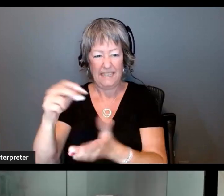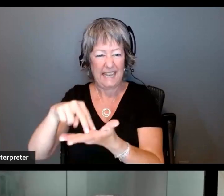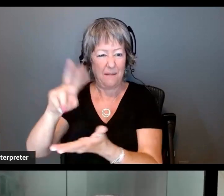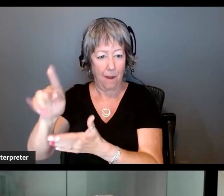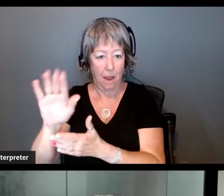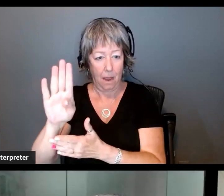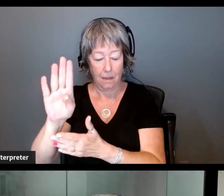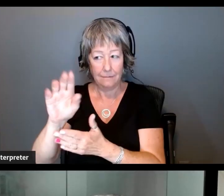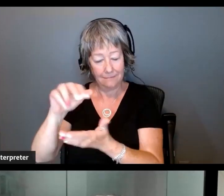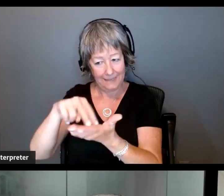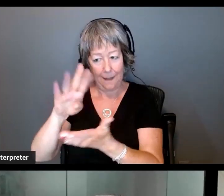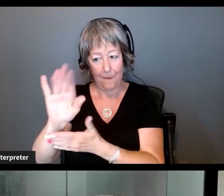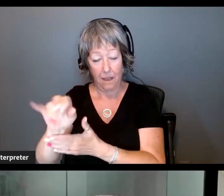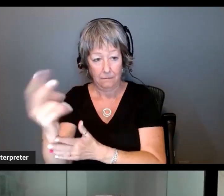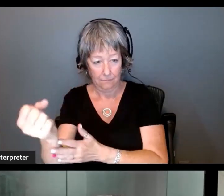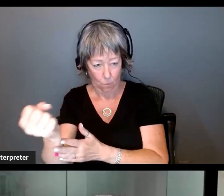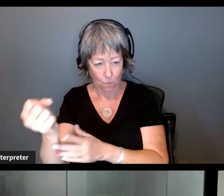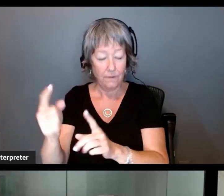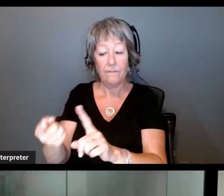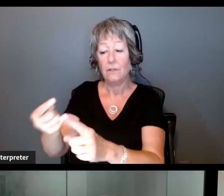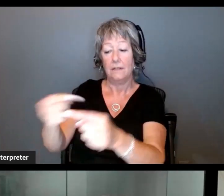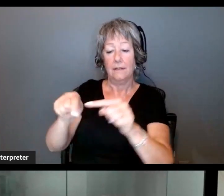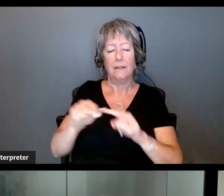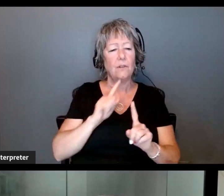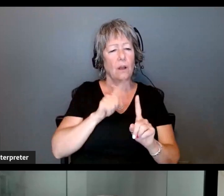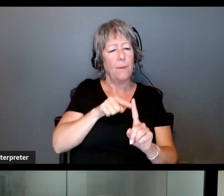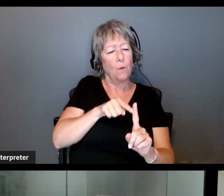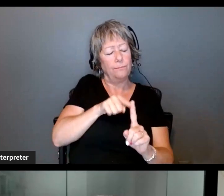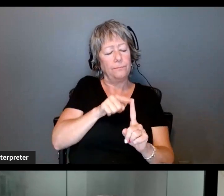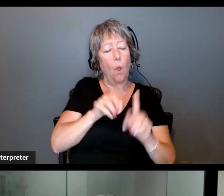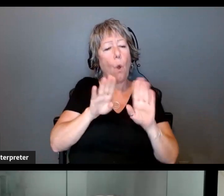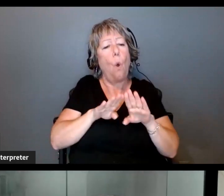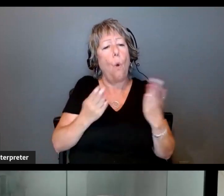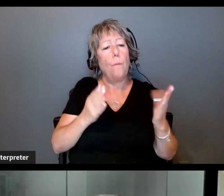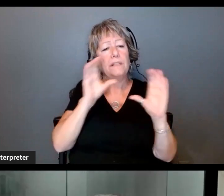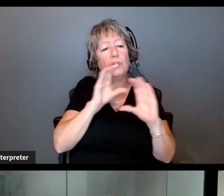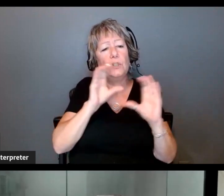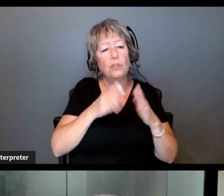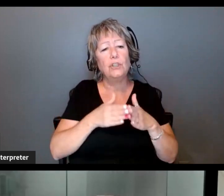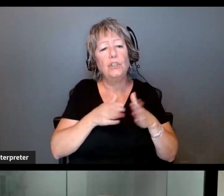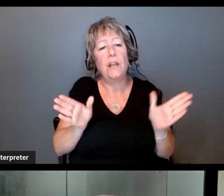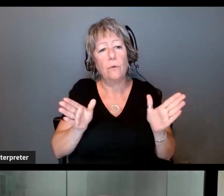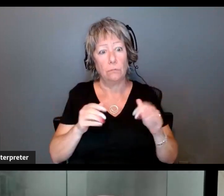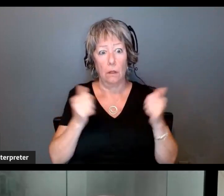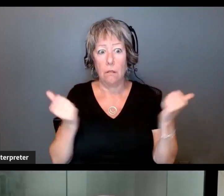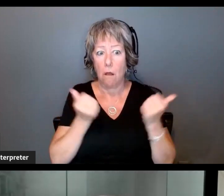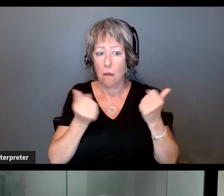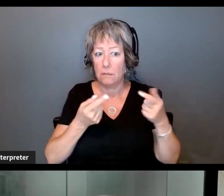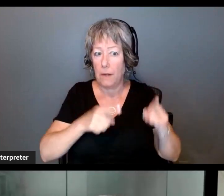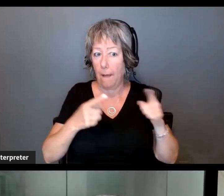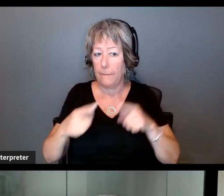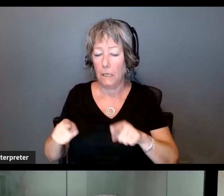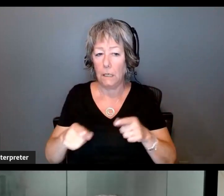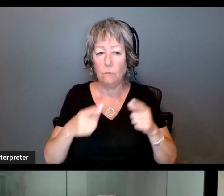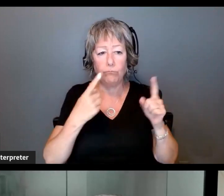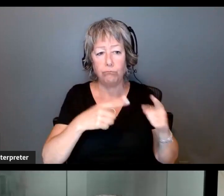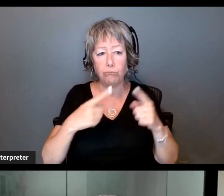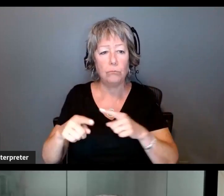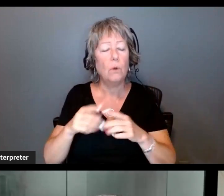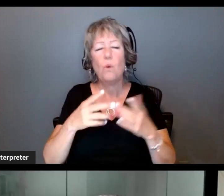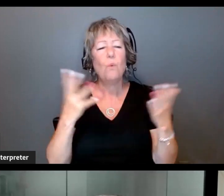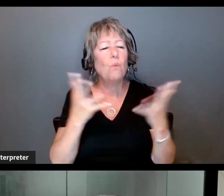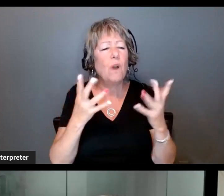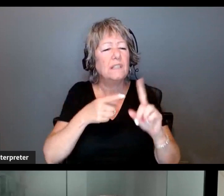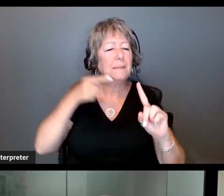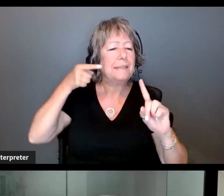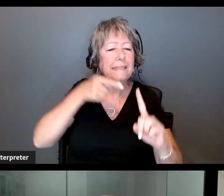be beneficial just to talk through OpenSearch in general. There's been a lot going on with OpenSearch, and some people may not be familiar with what it is. Do you want